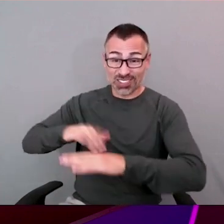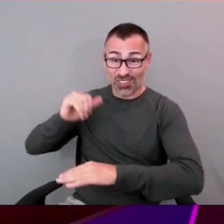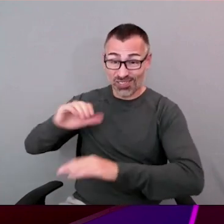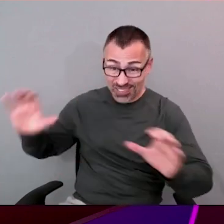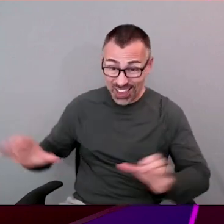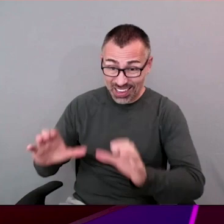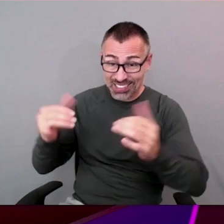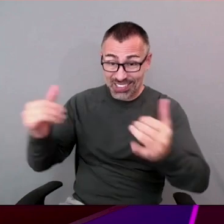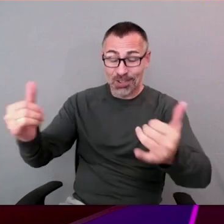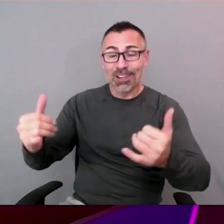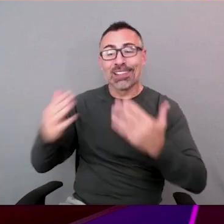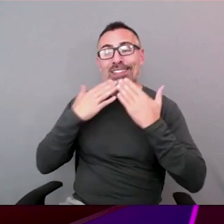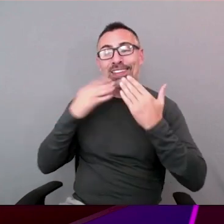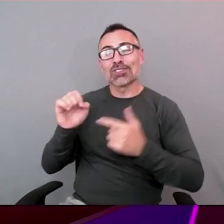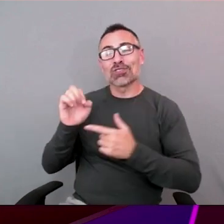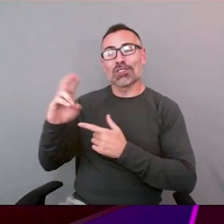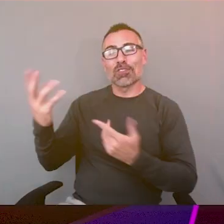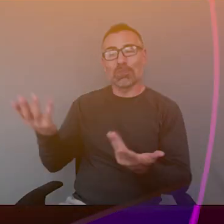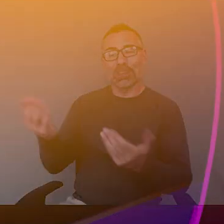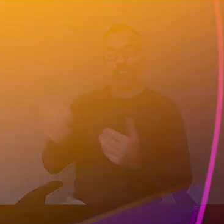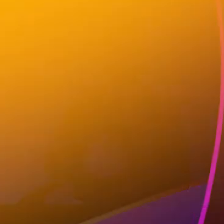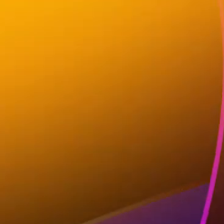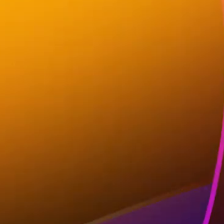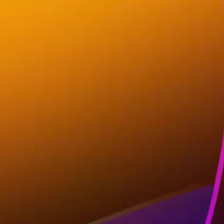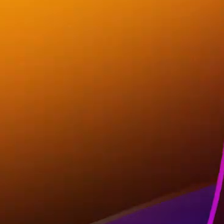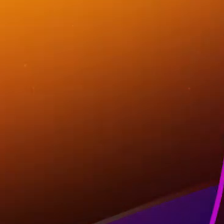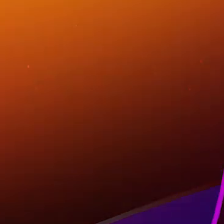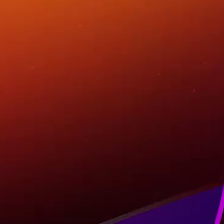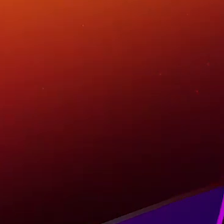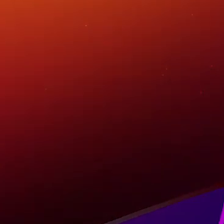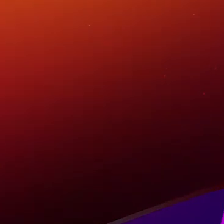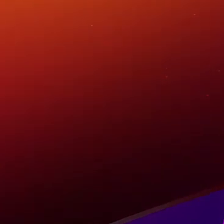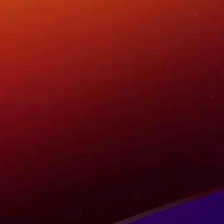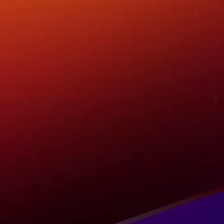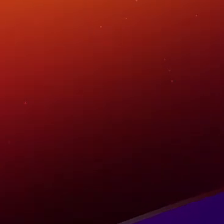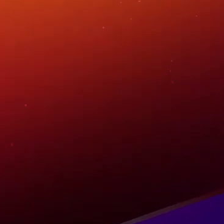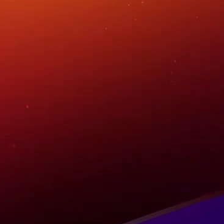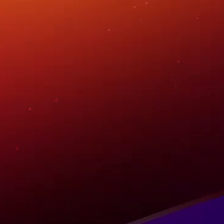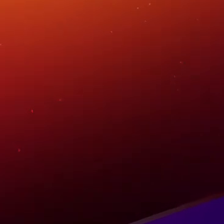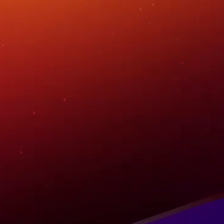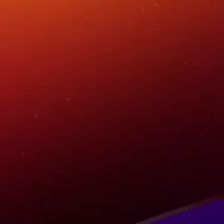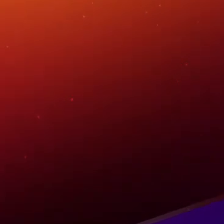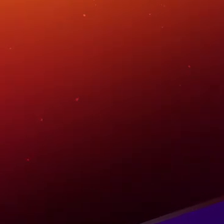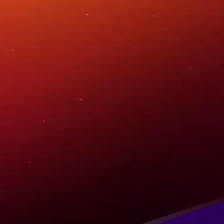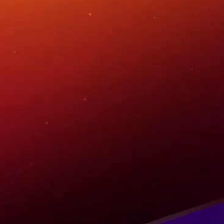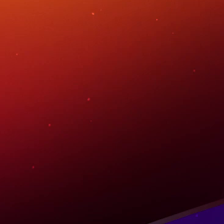thank you so much for being here. Thanks, Aaron. And thanks everyone for watching AWS On Air. Stay tuned for more.